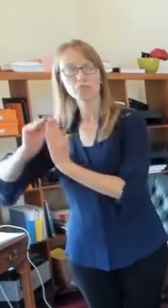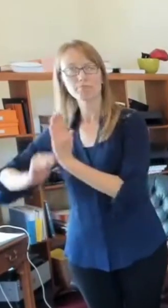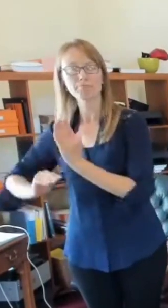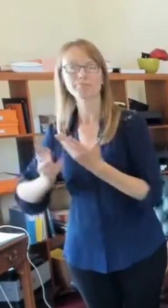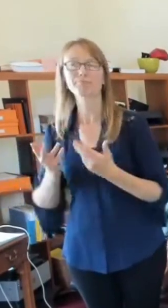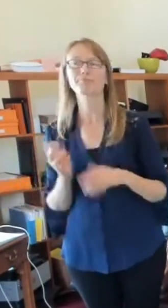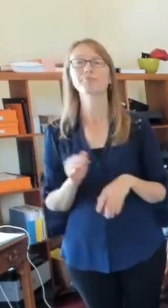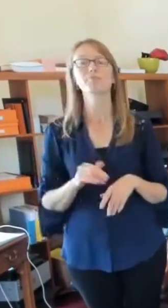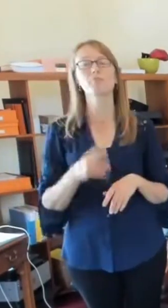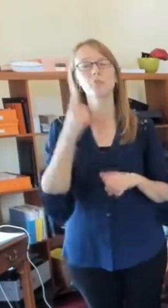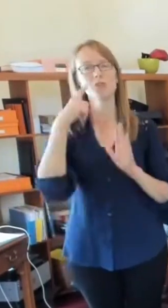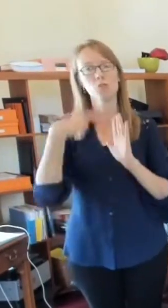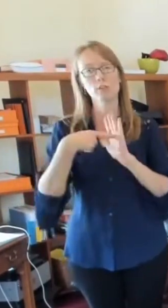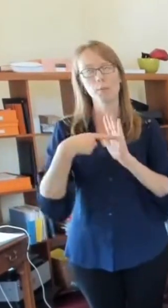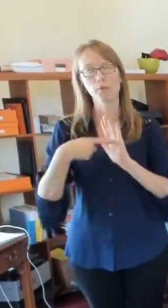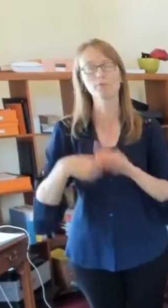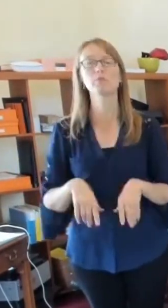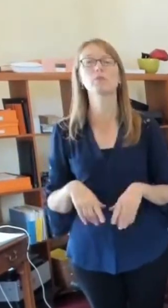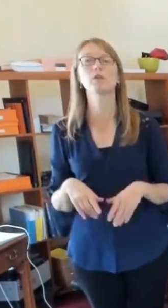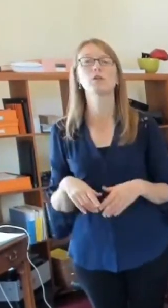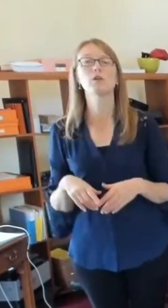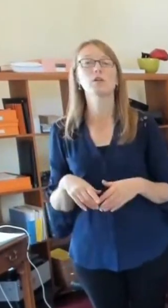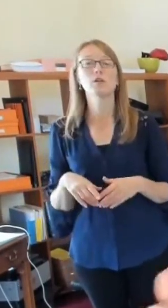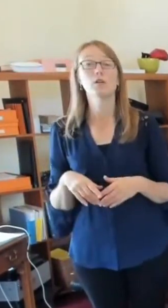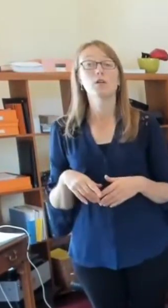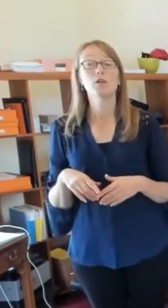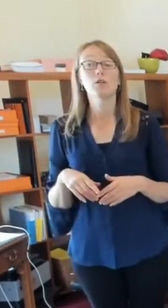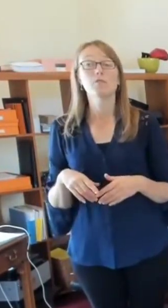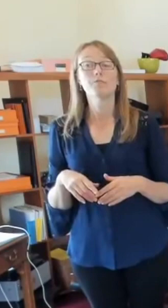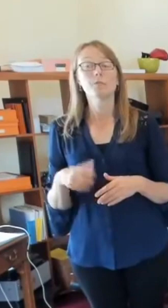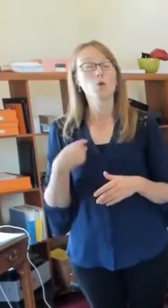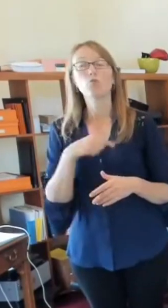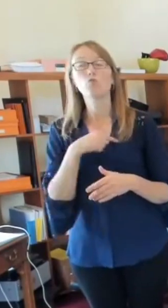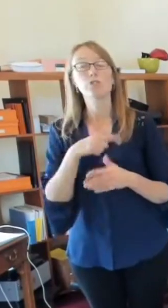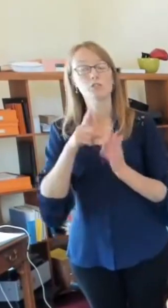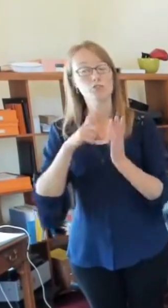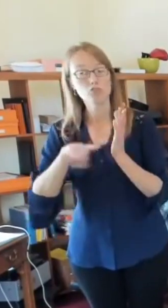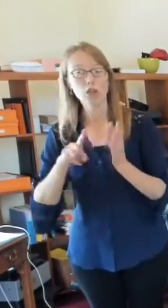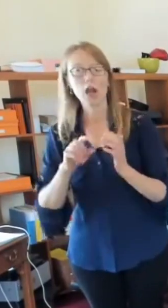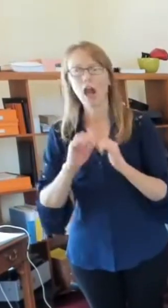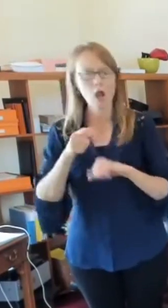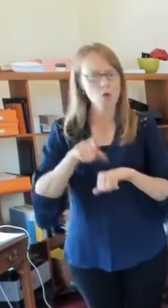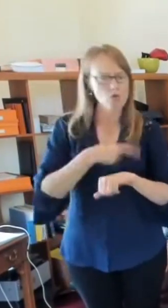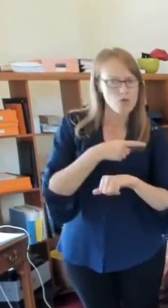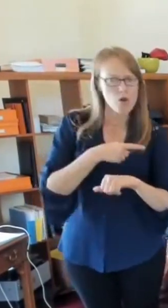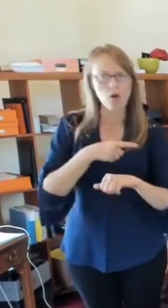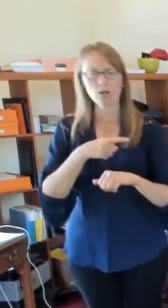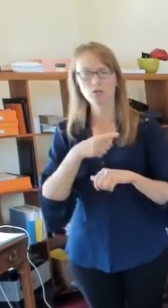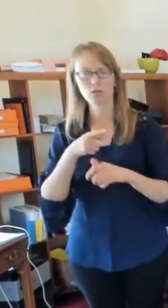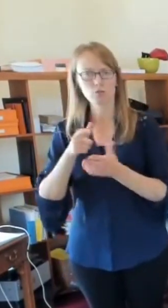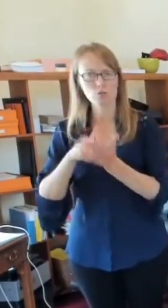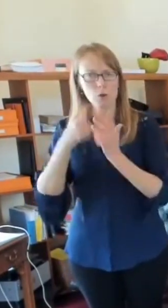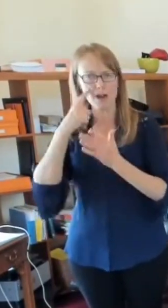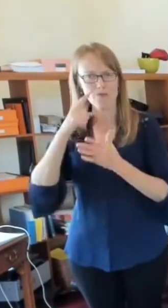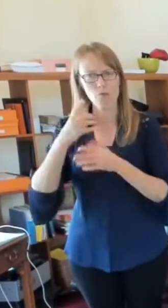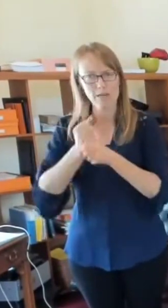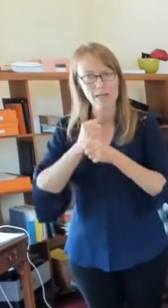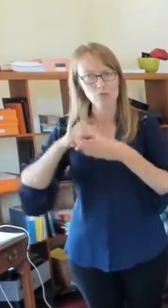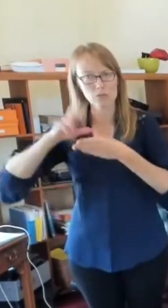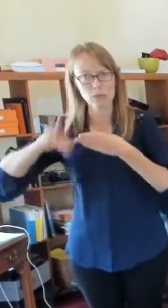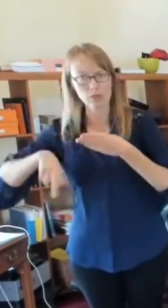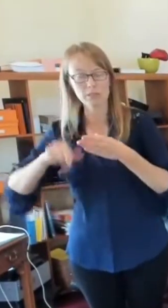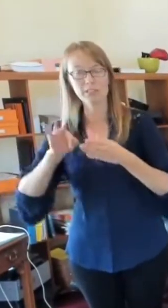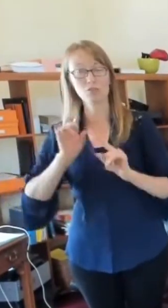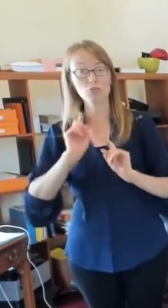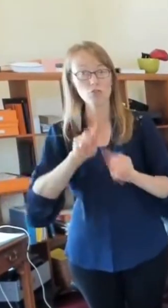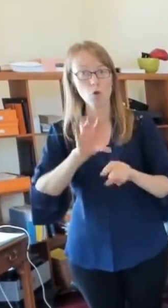took between the time you had a test taken and the time you got the results back is running right at 4 days, just a little bit under 4